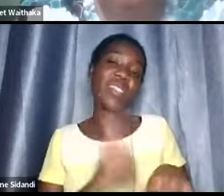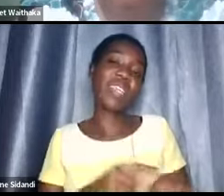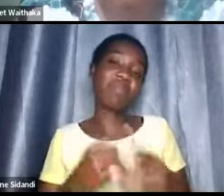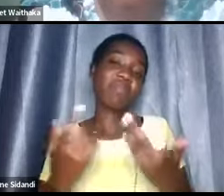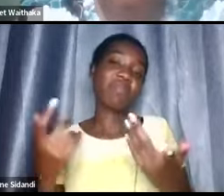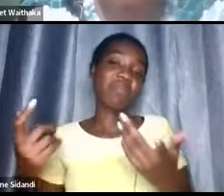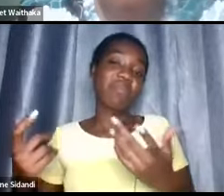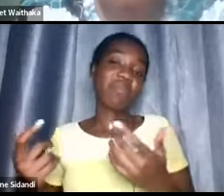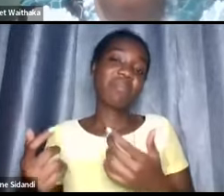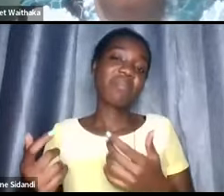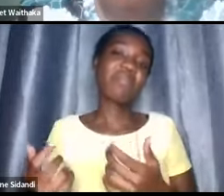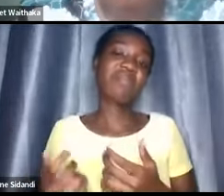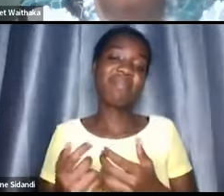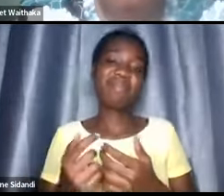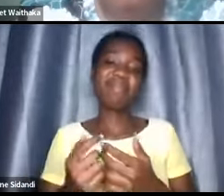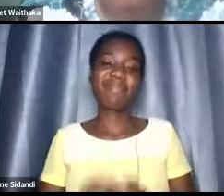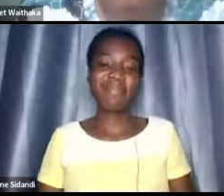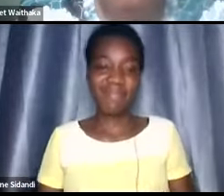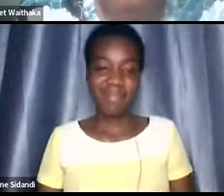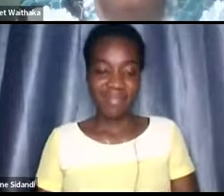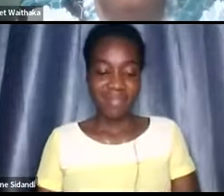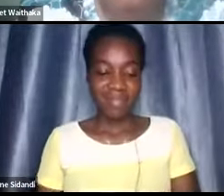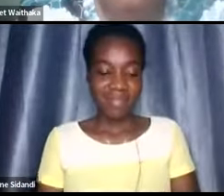That's just it.